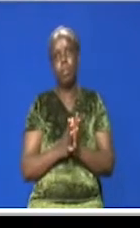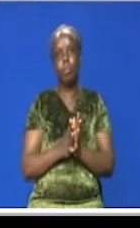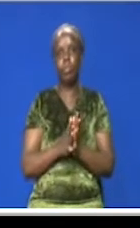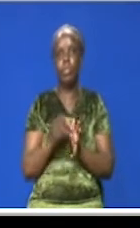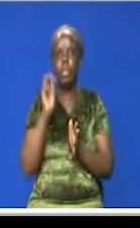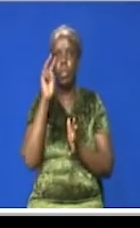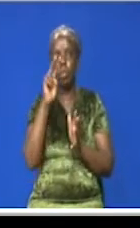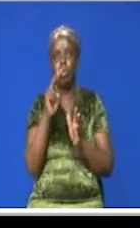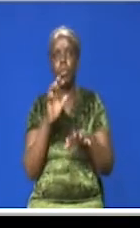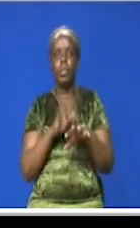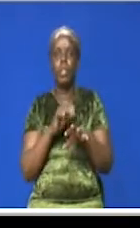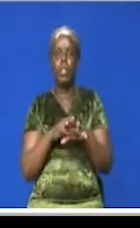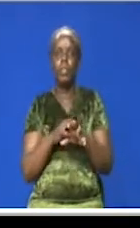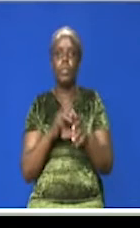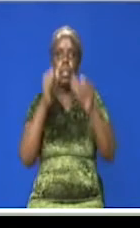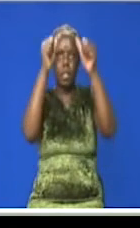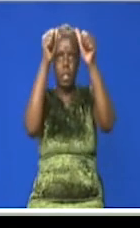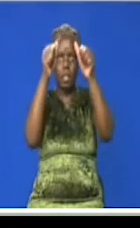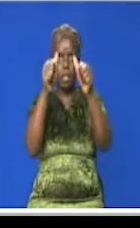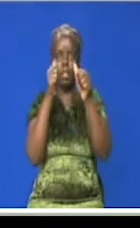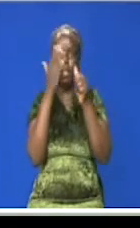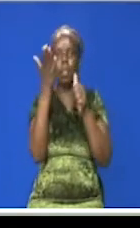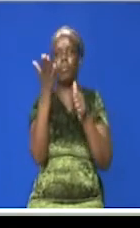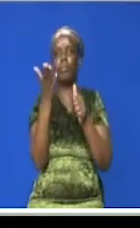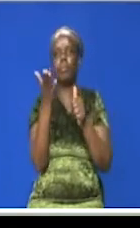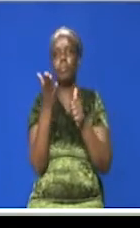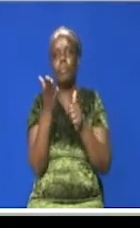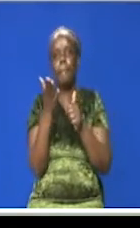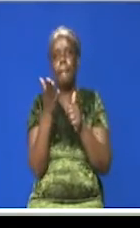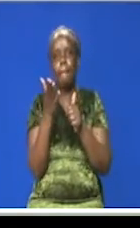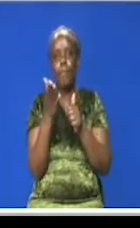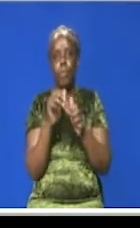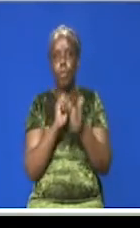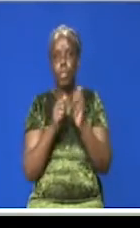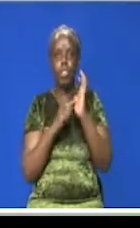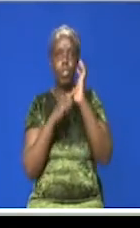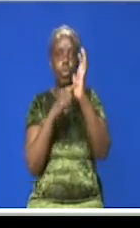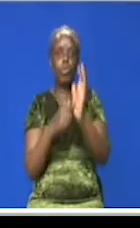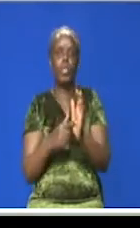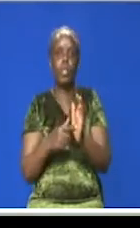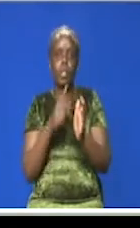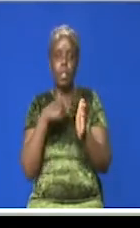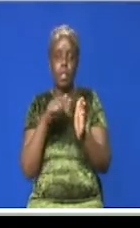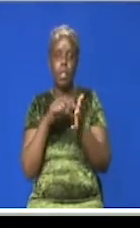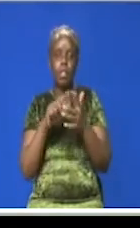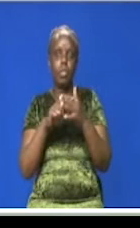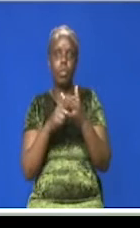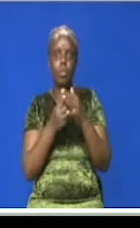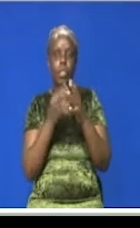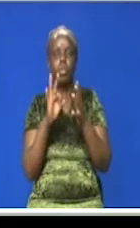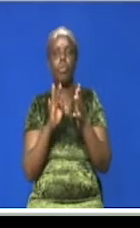Let us look at the chart below, the chart on our screen, which is showing us the sources